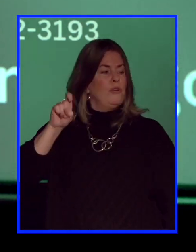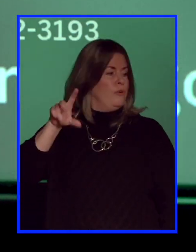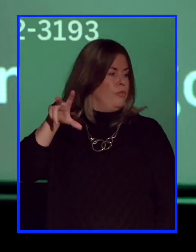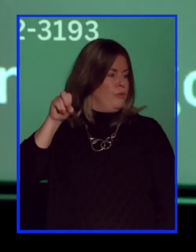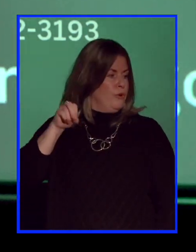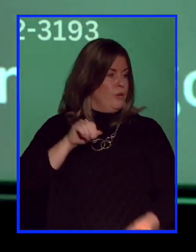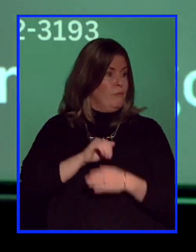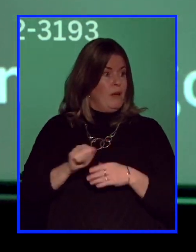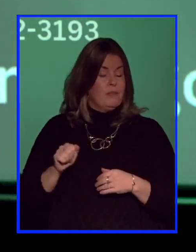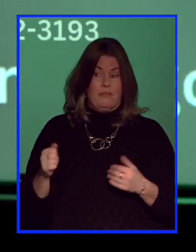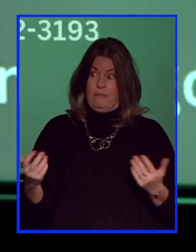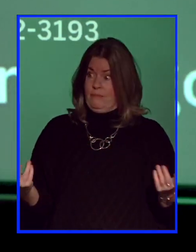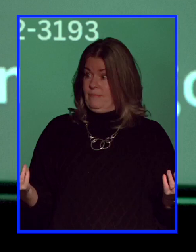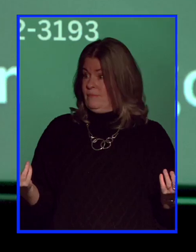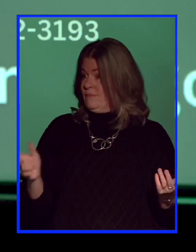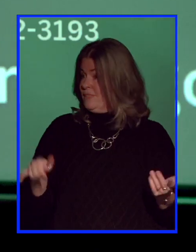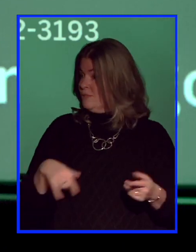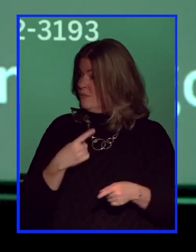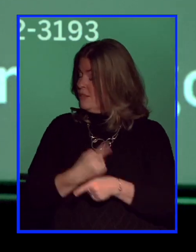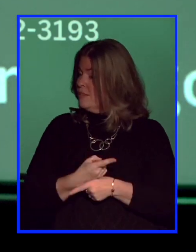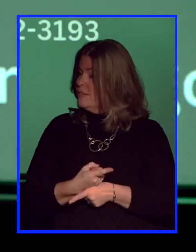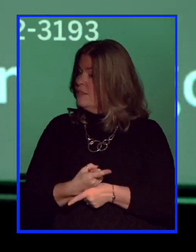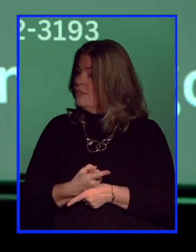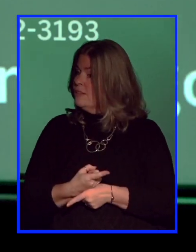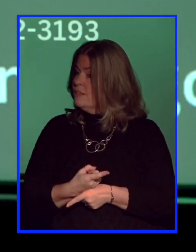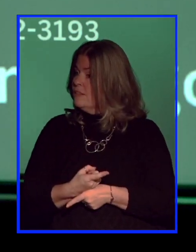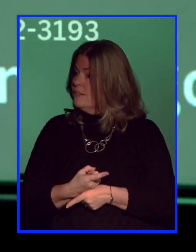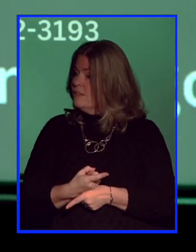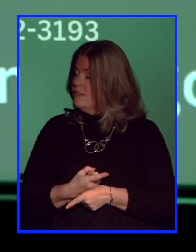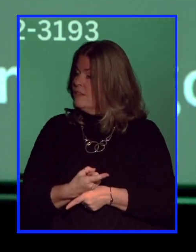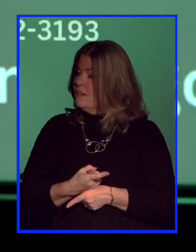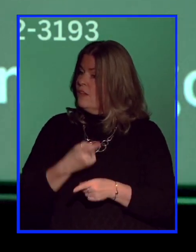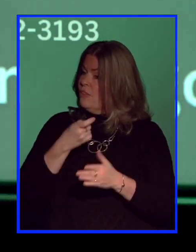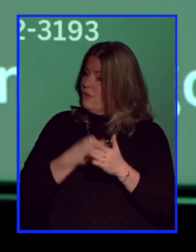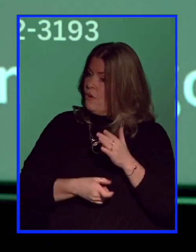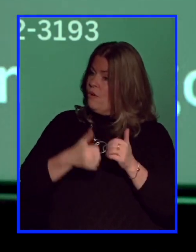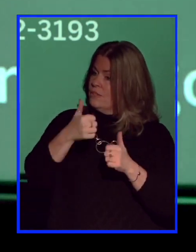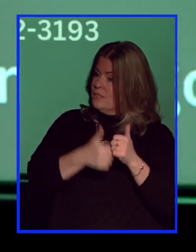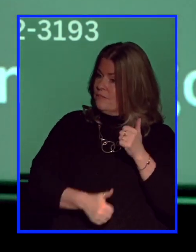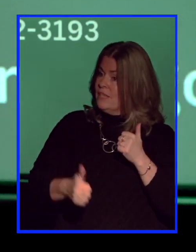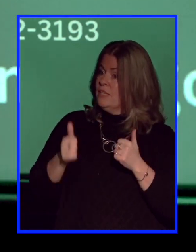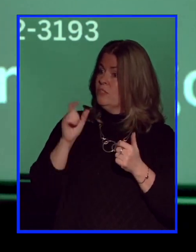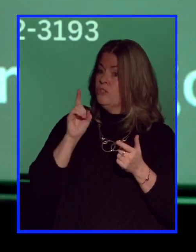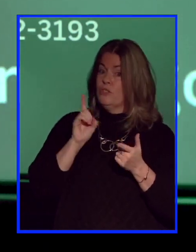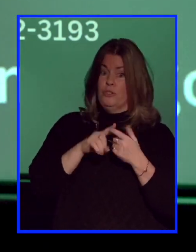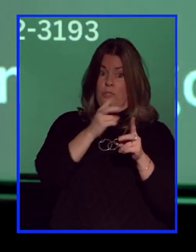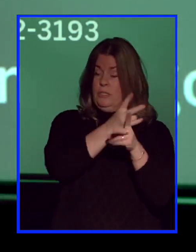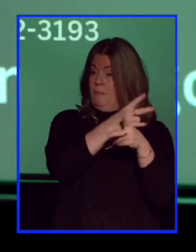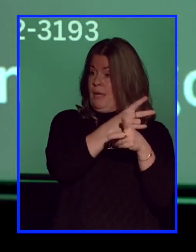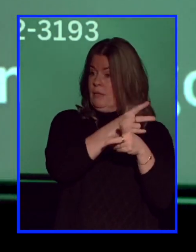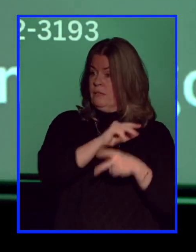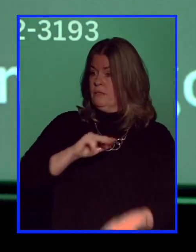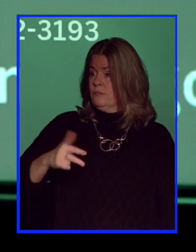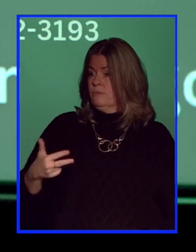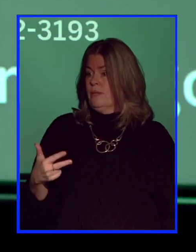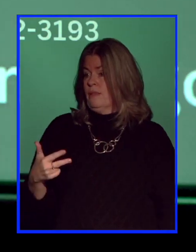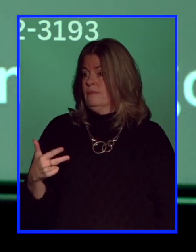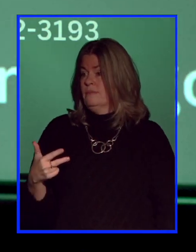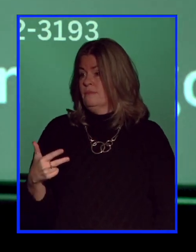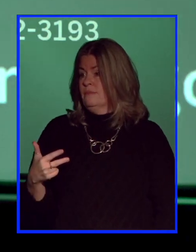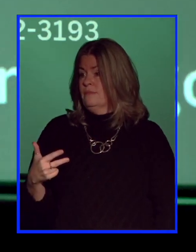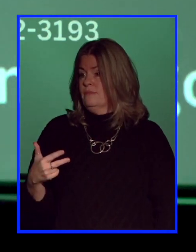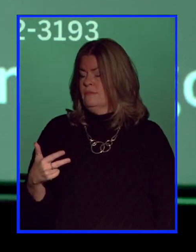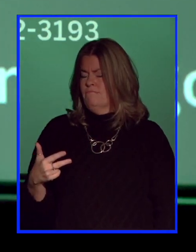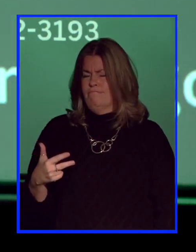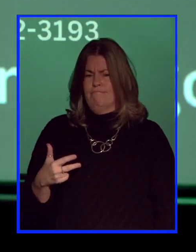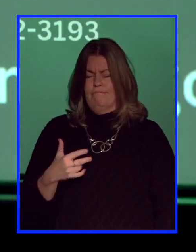Yes, that's right. And the cost of each one of those to manufacture is under $3. That's